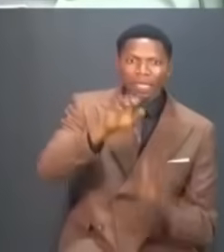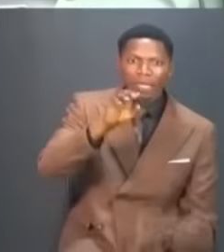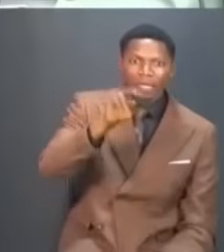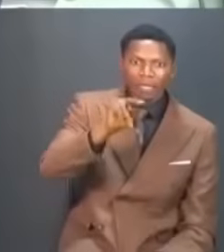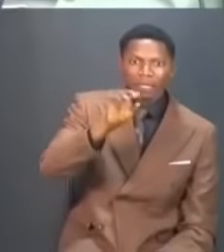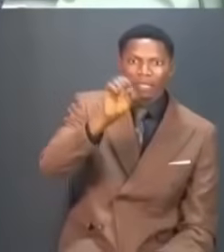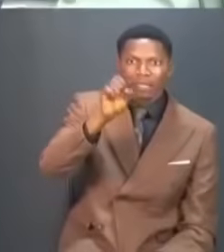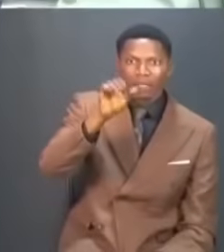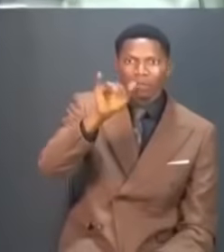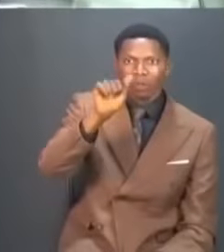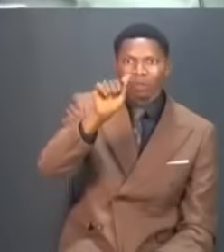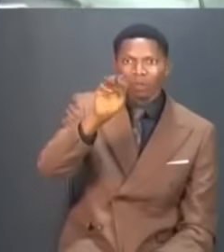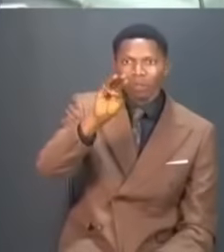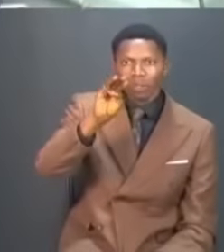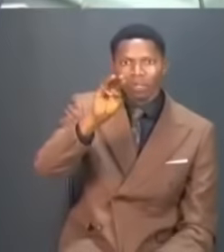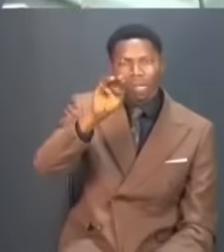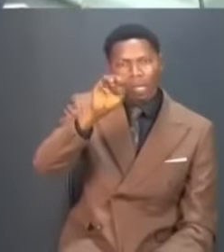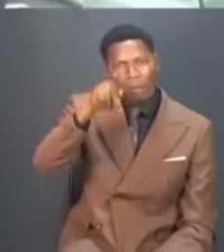of that.